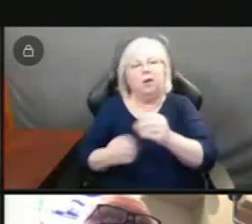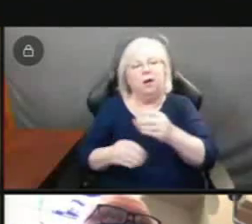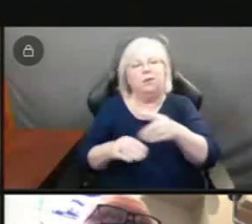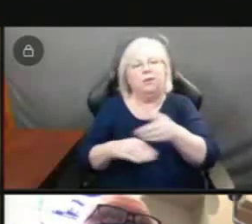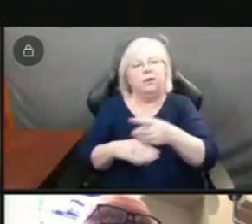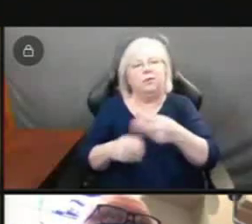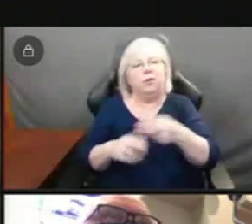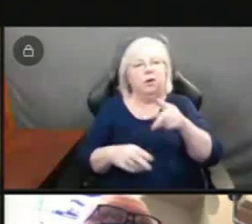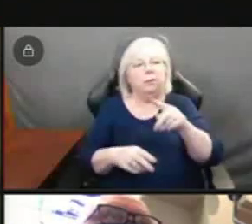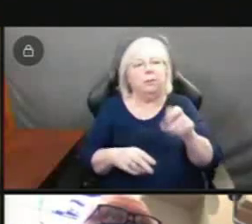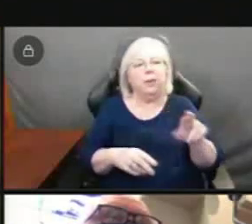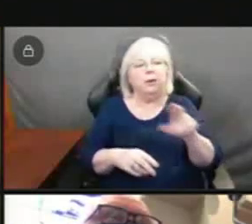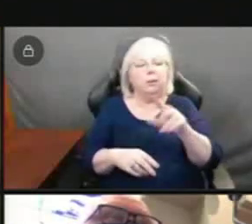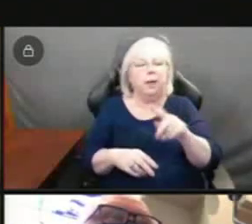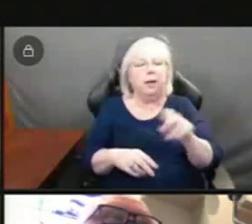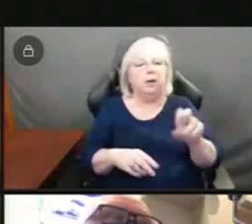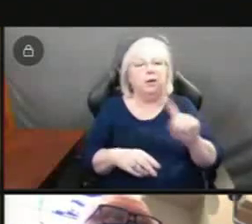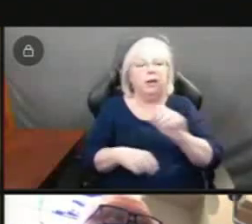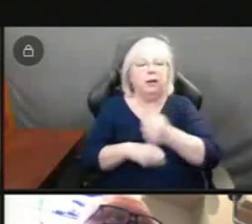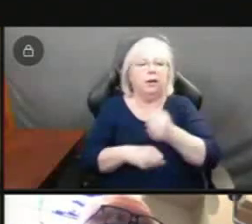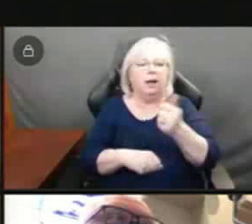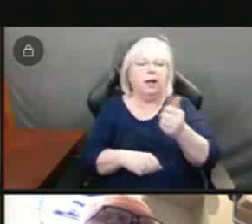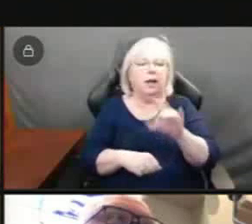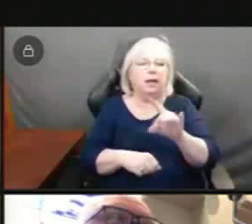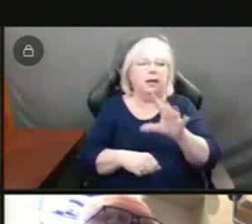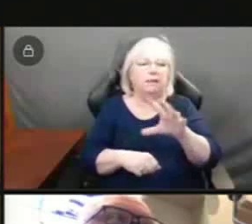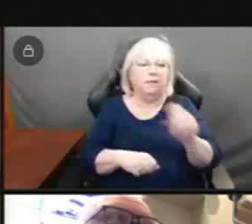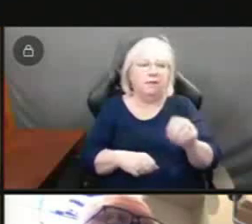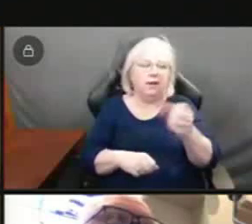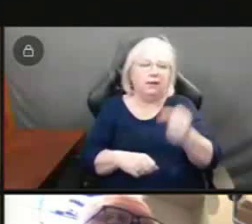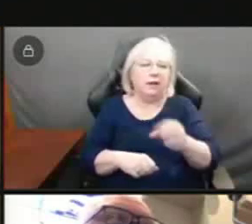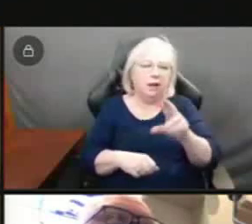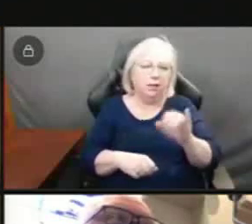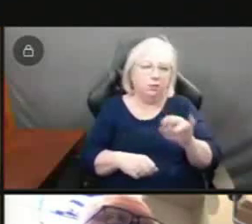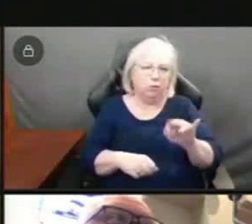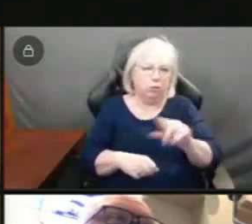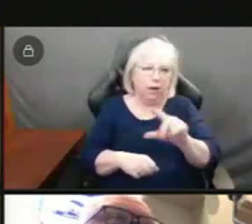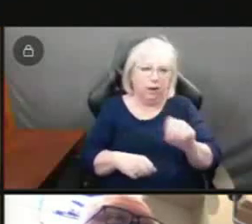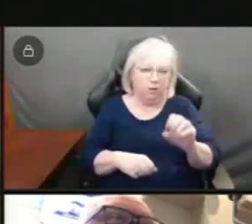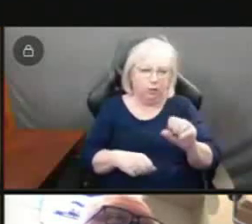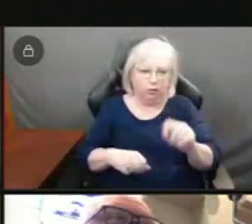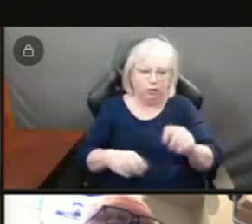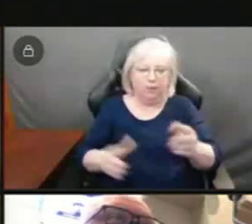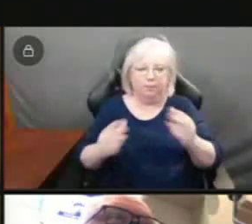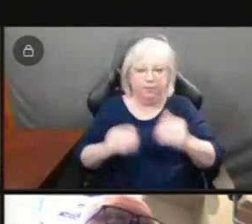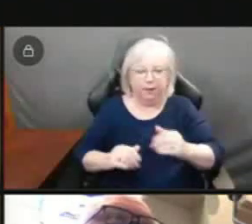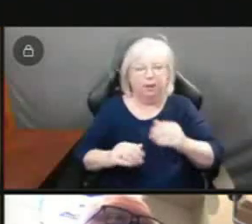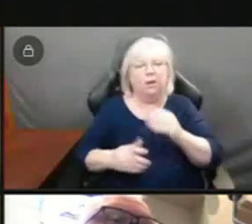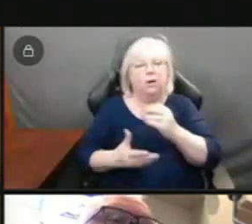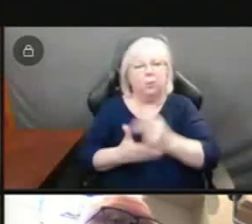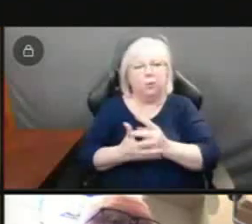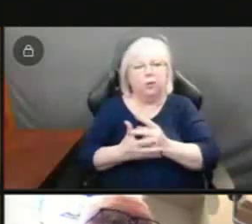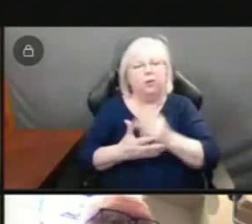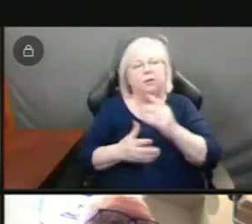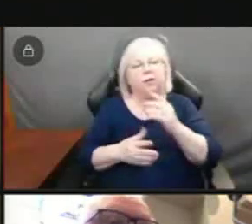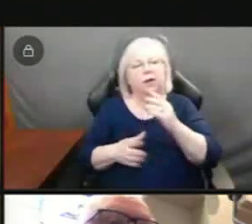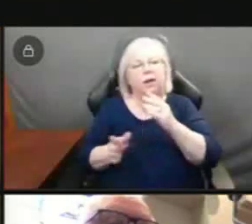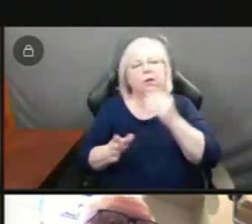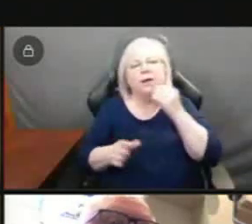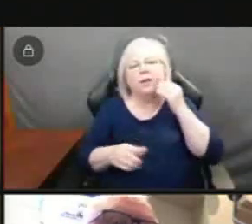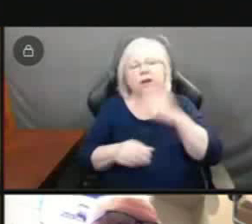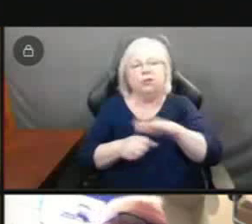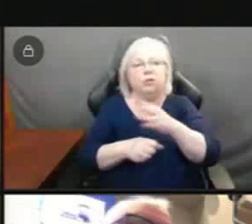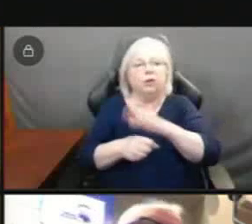titled Pier POD, located at 1850 South Ringo Street. An ordinance to approve a planned zoning development, establish a planned residential